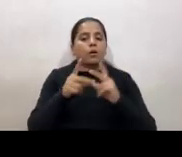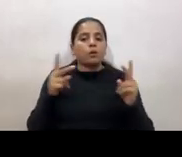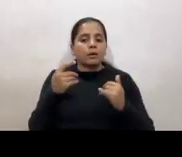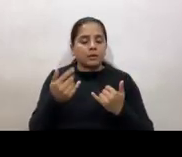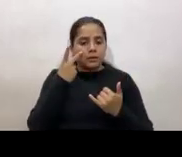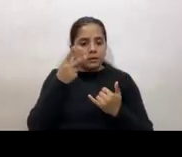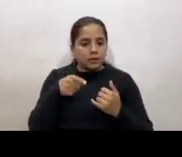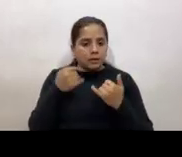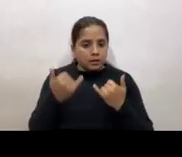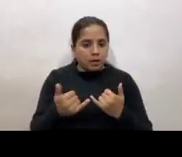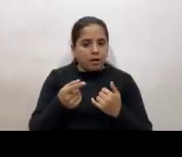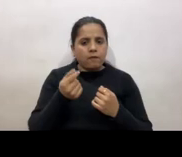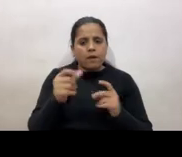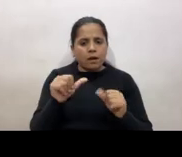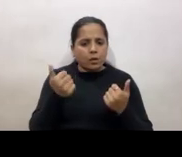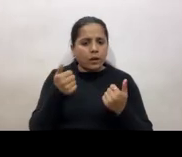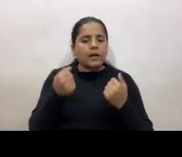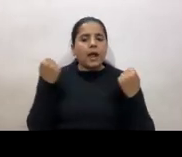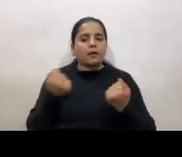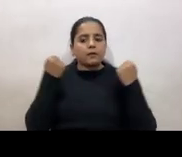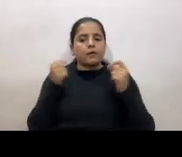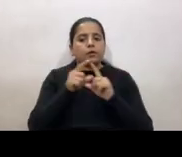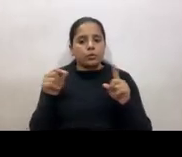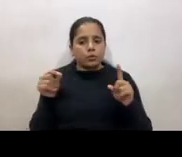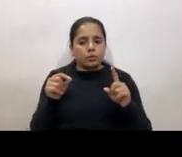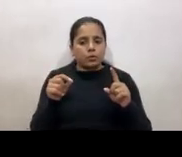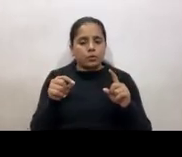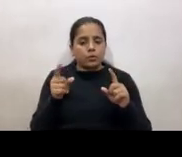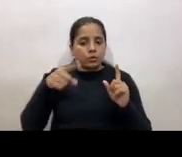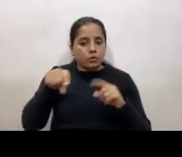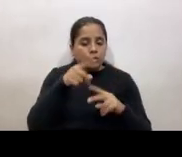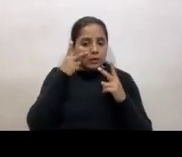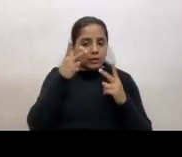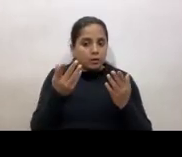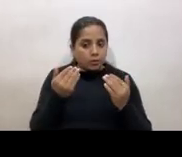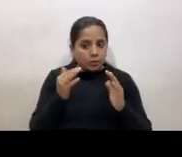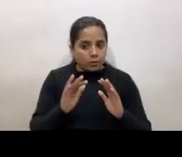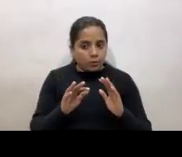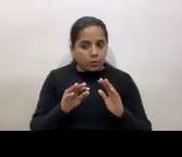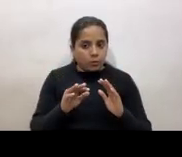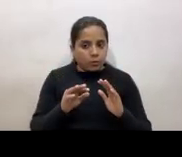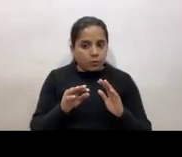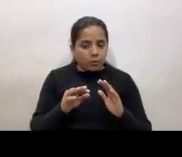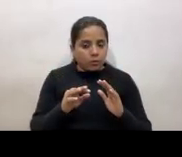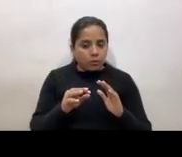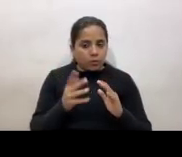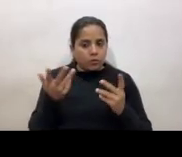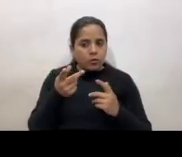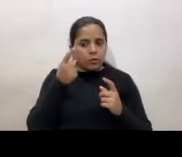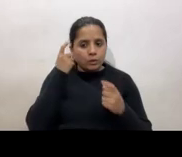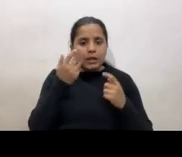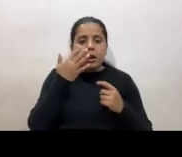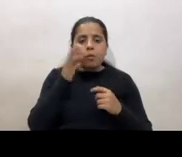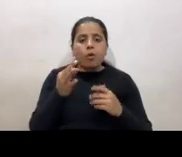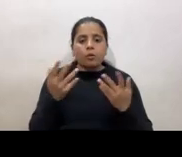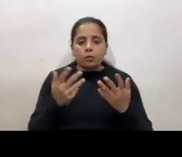within STEM learning activity. Again, as you can see in this definition, what terms you think are